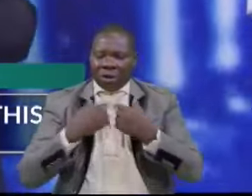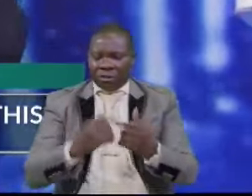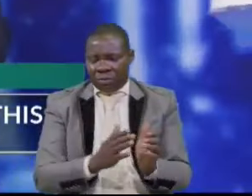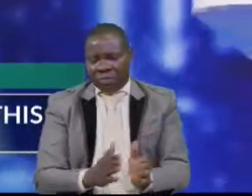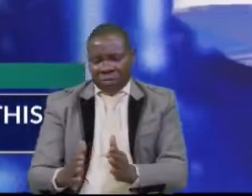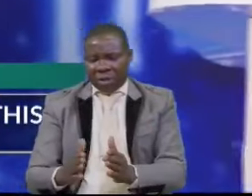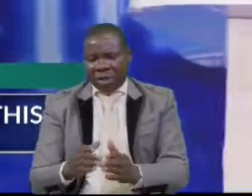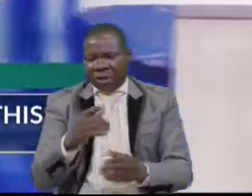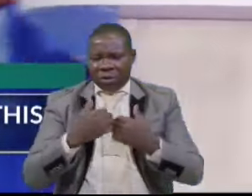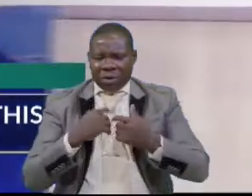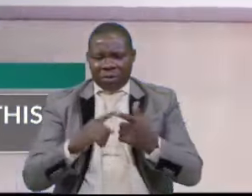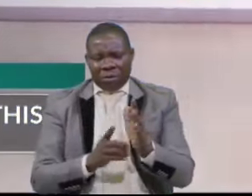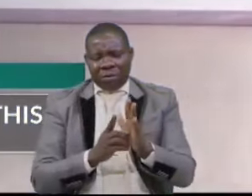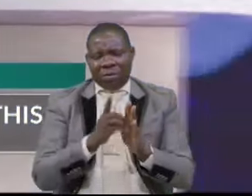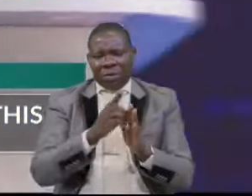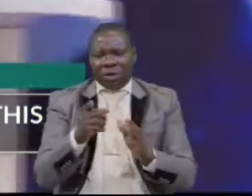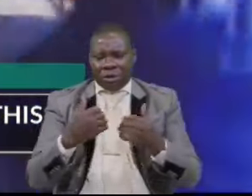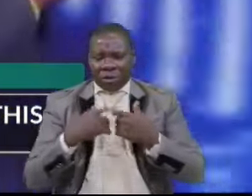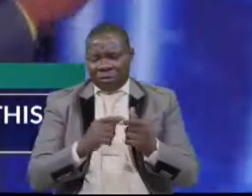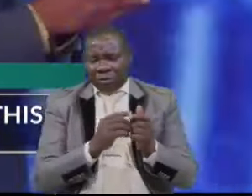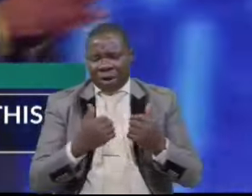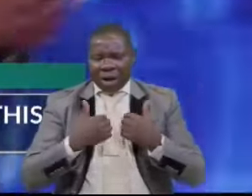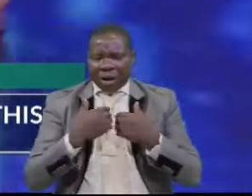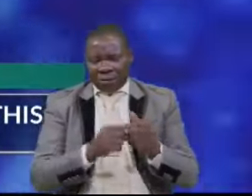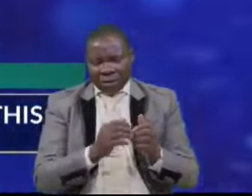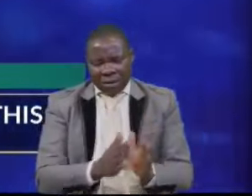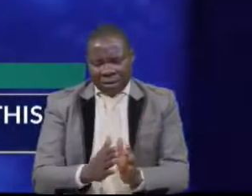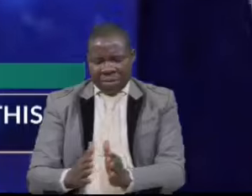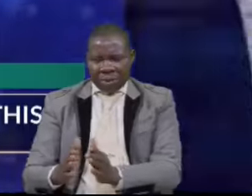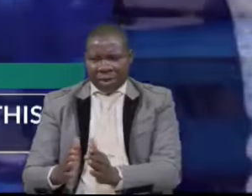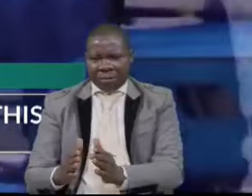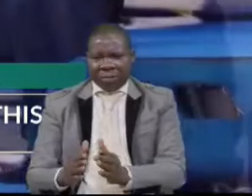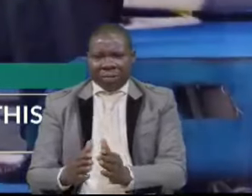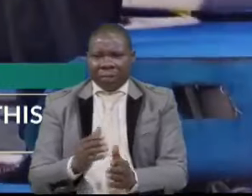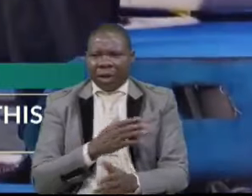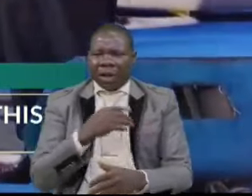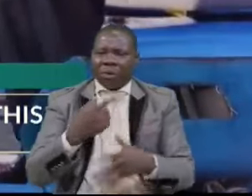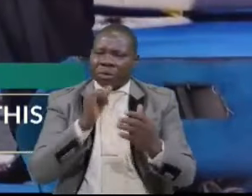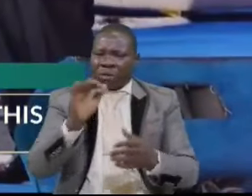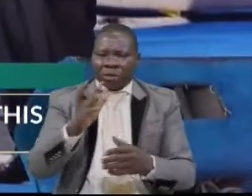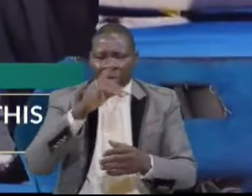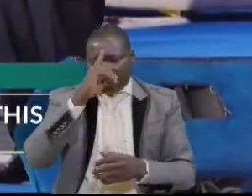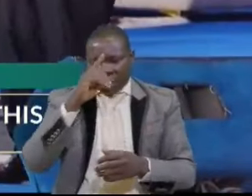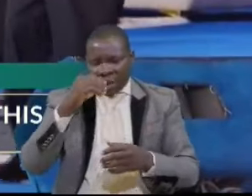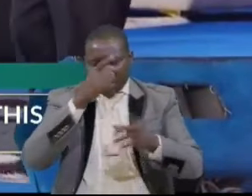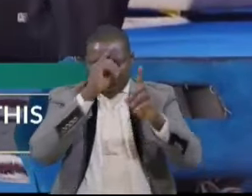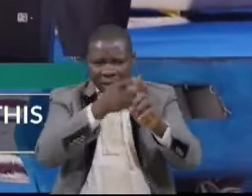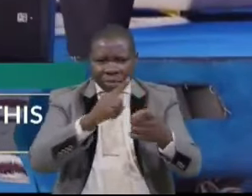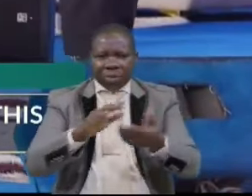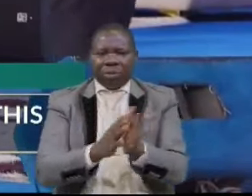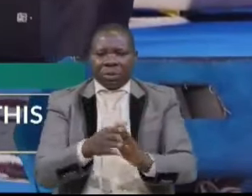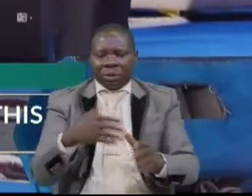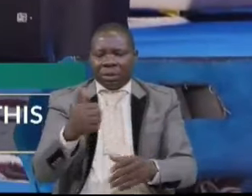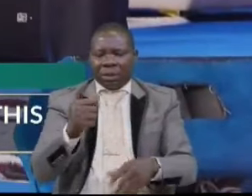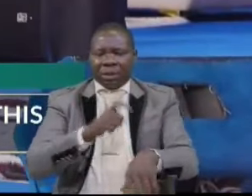an agenda, and you have to have what your goal is, to become a 10 times achiever, 10